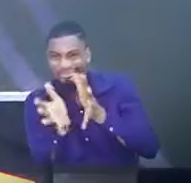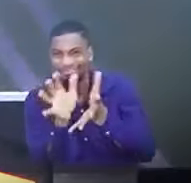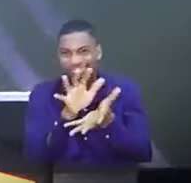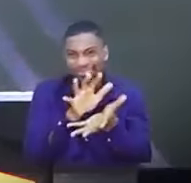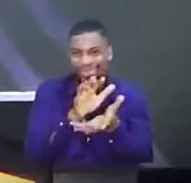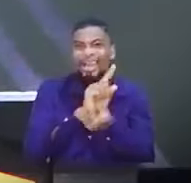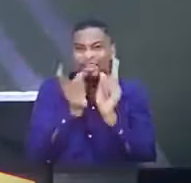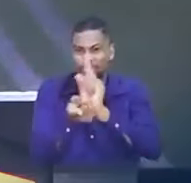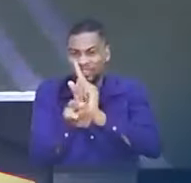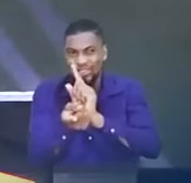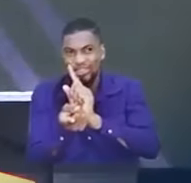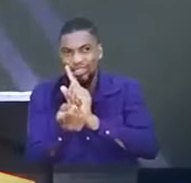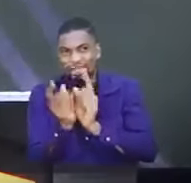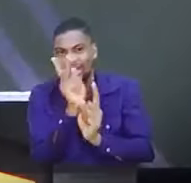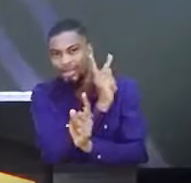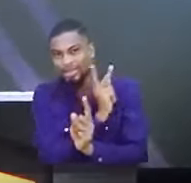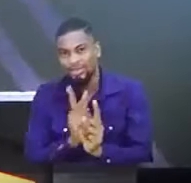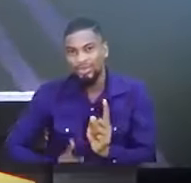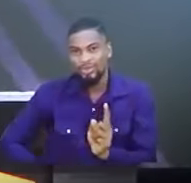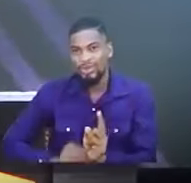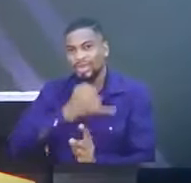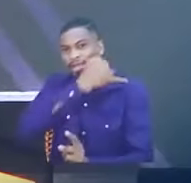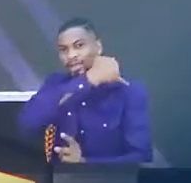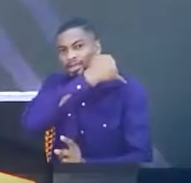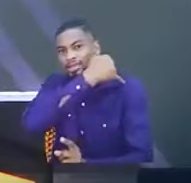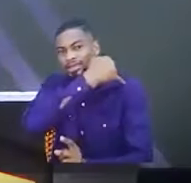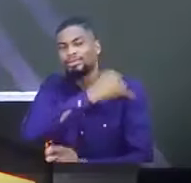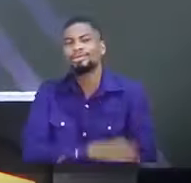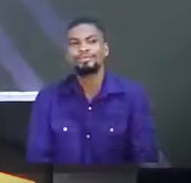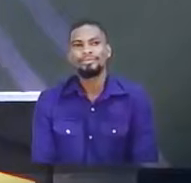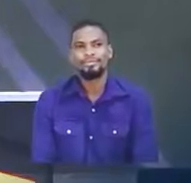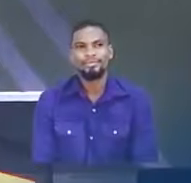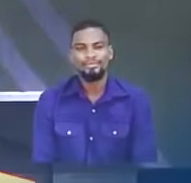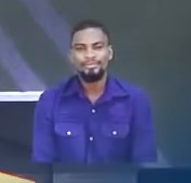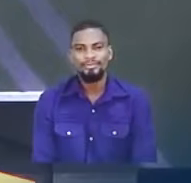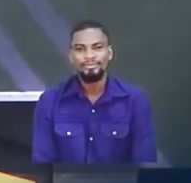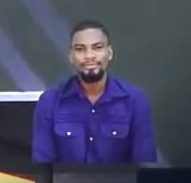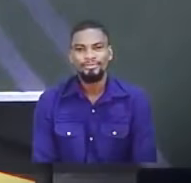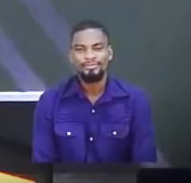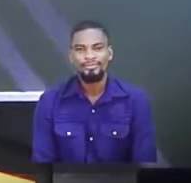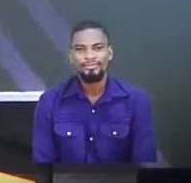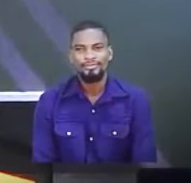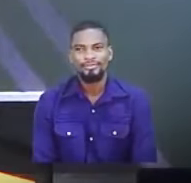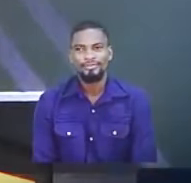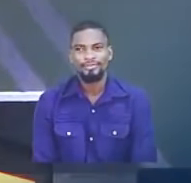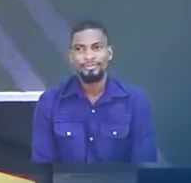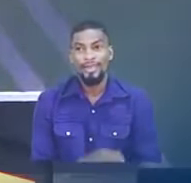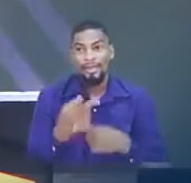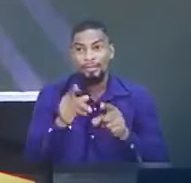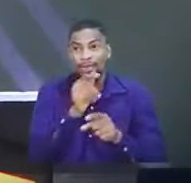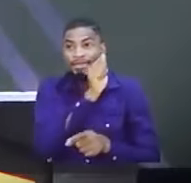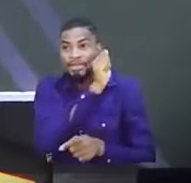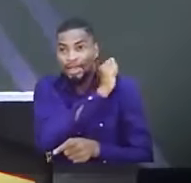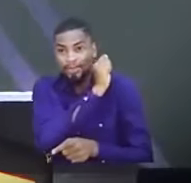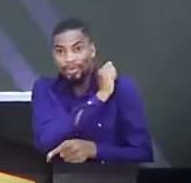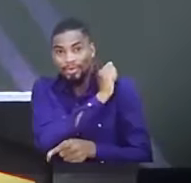King James or the ESV. But Amnon had